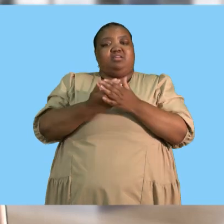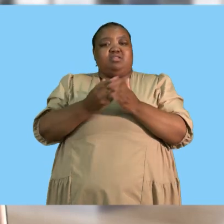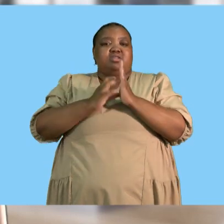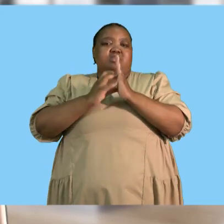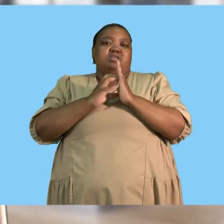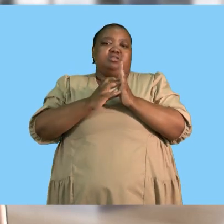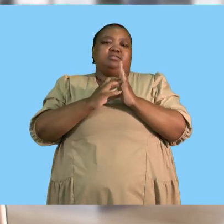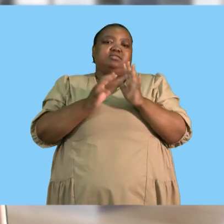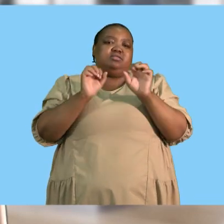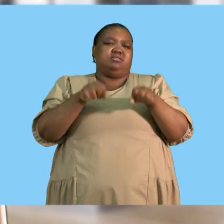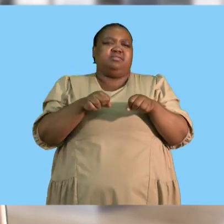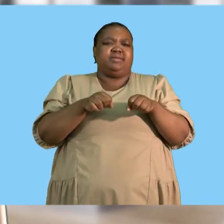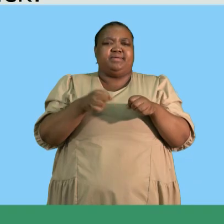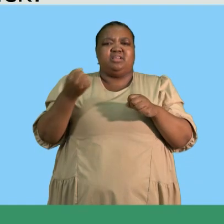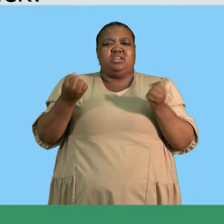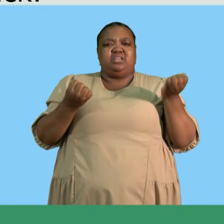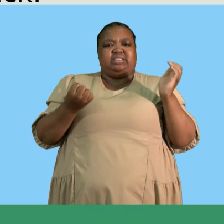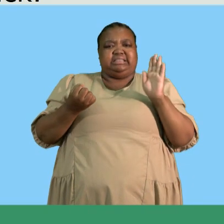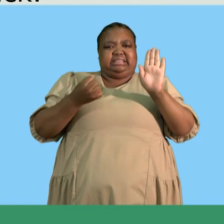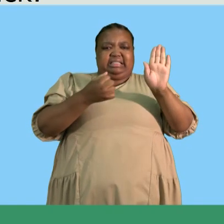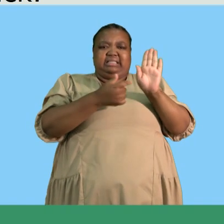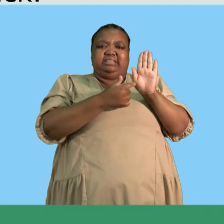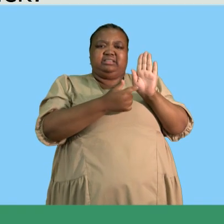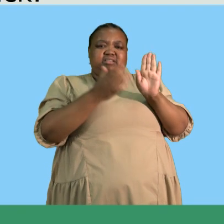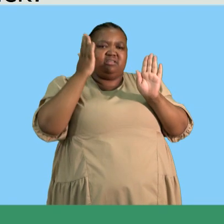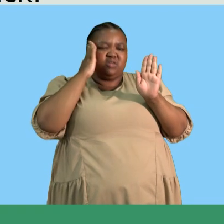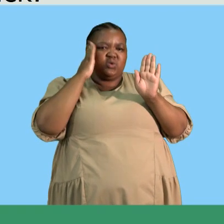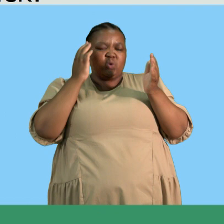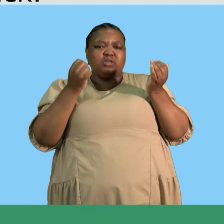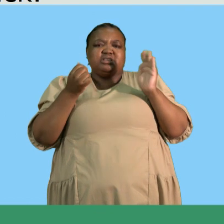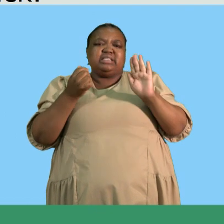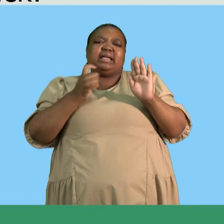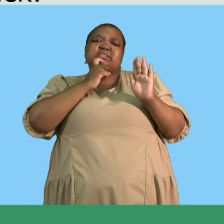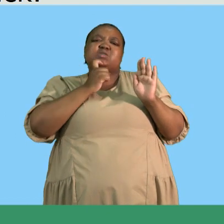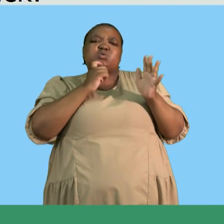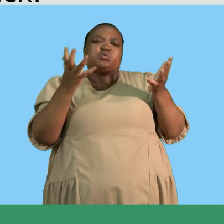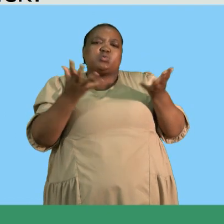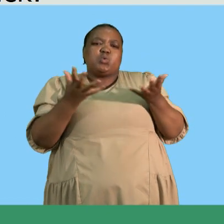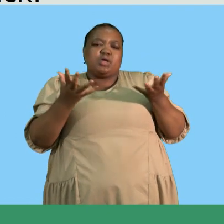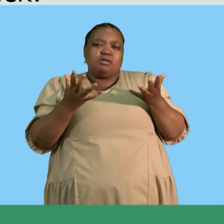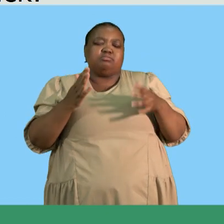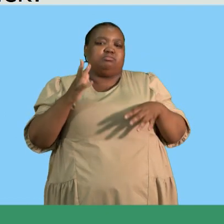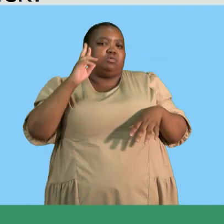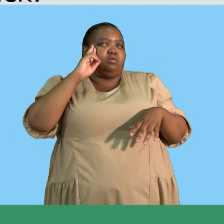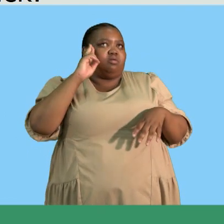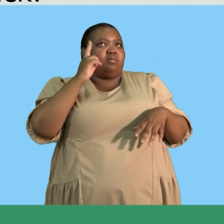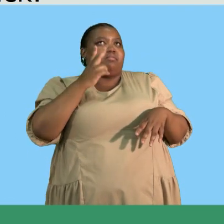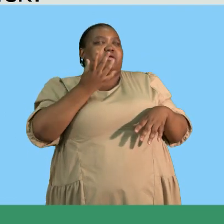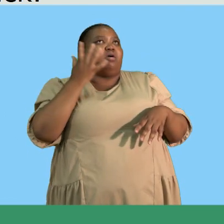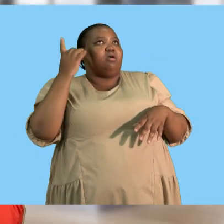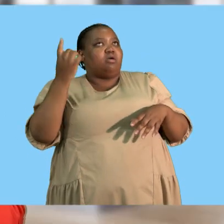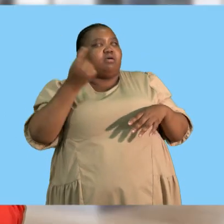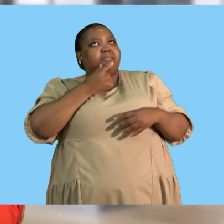For instance, if I talk about a slide, you must know where are slides used. So you will